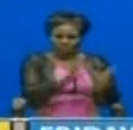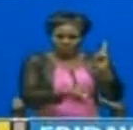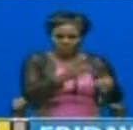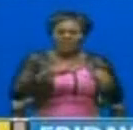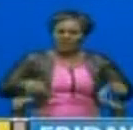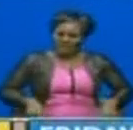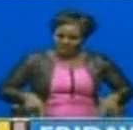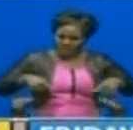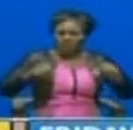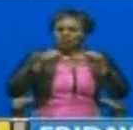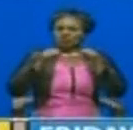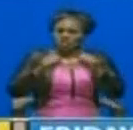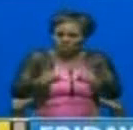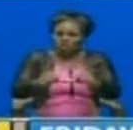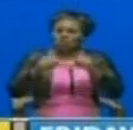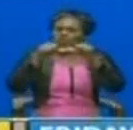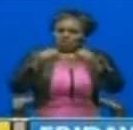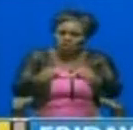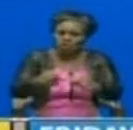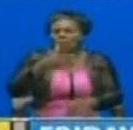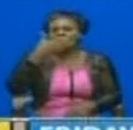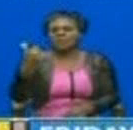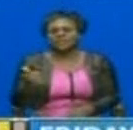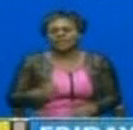should continue for the better.